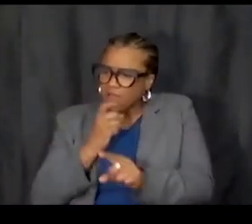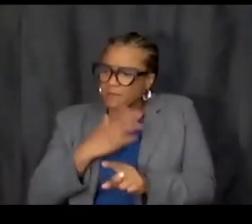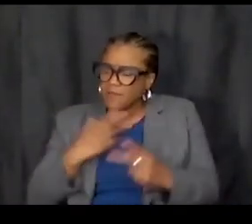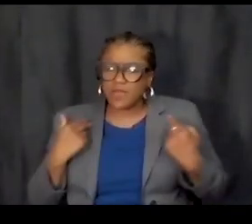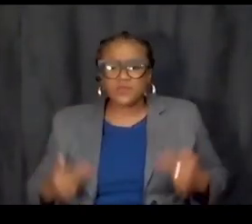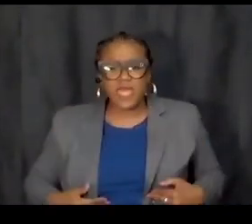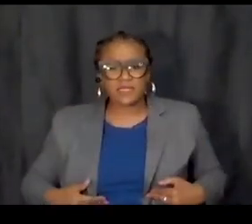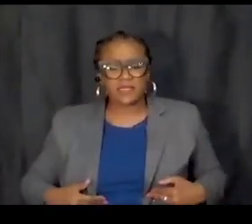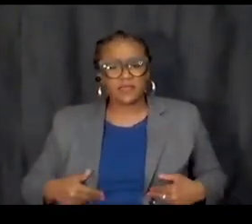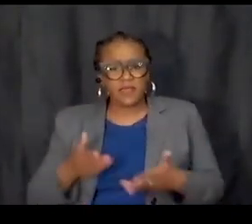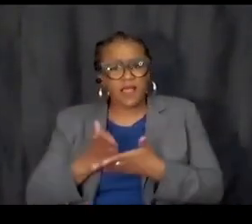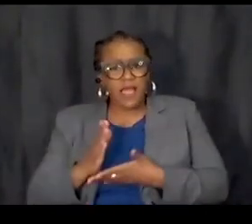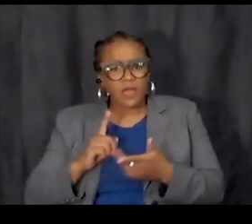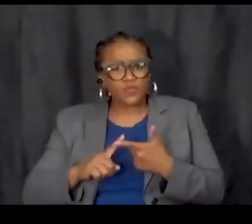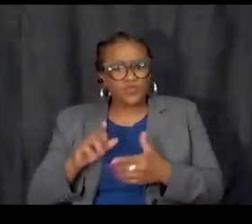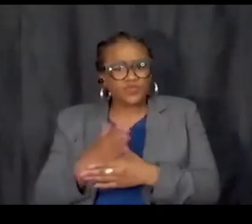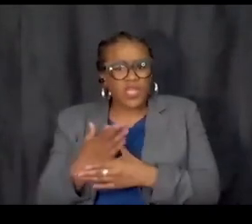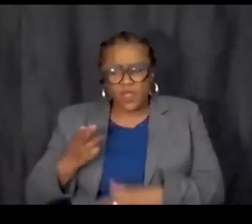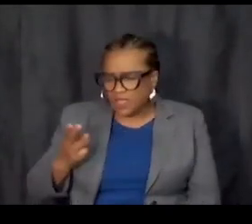of anything but suffering.